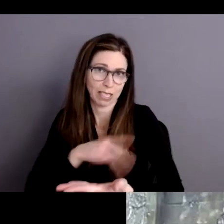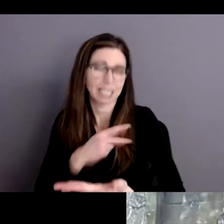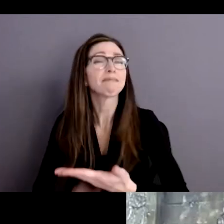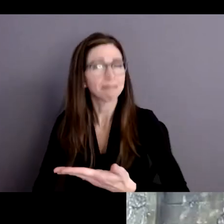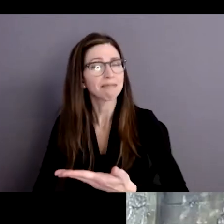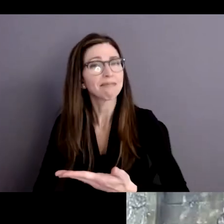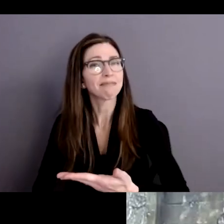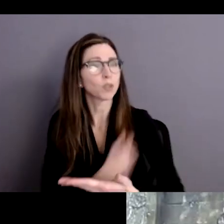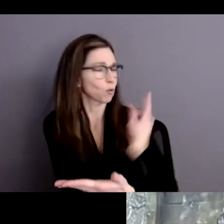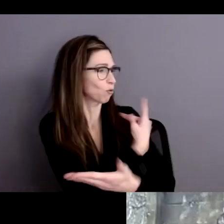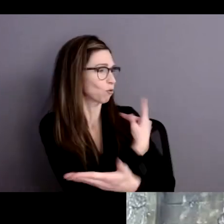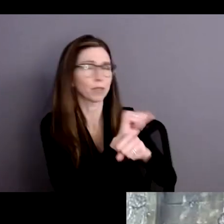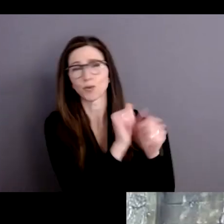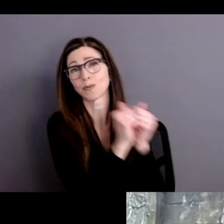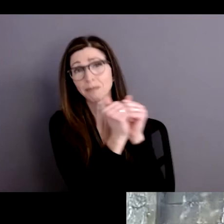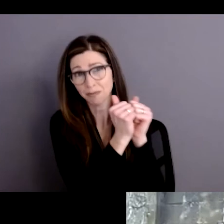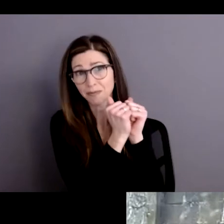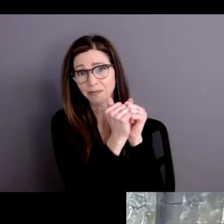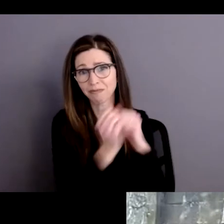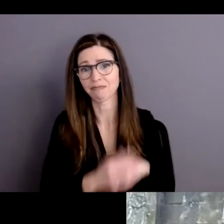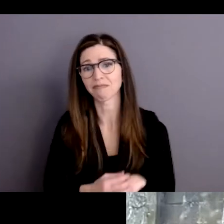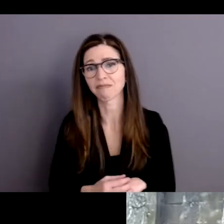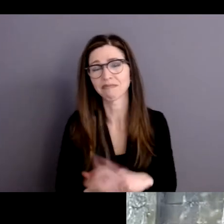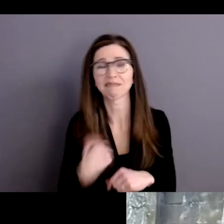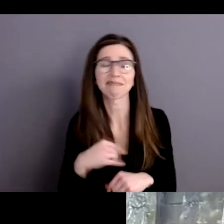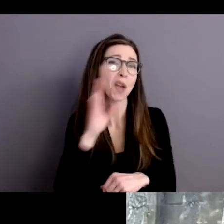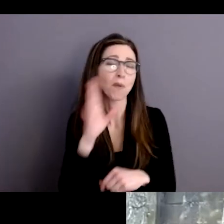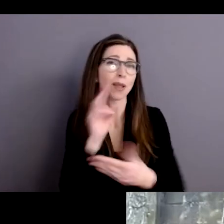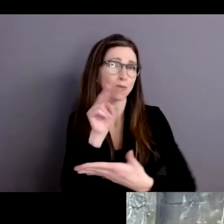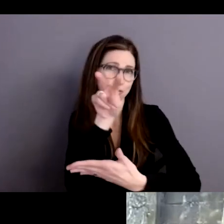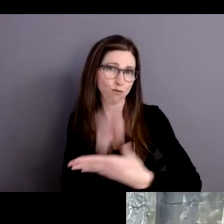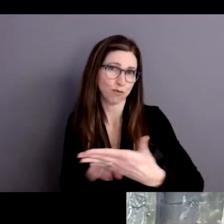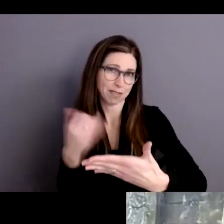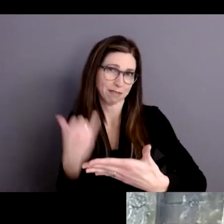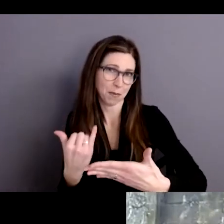And I'll just read a few of those now.